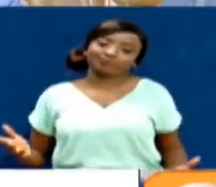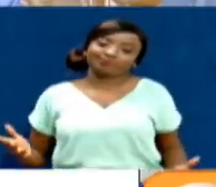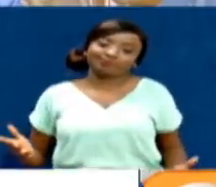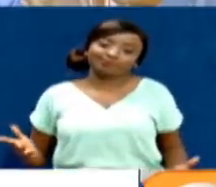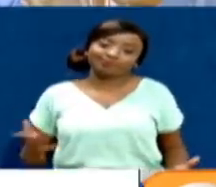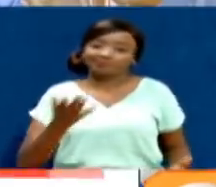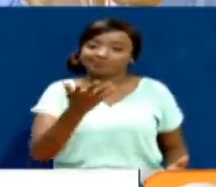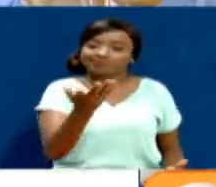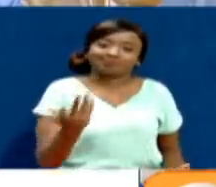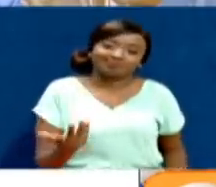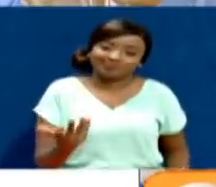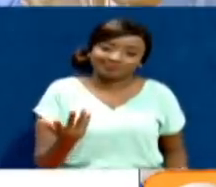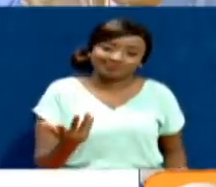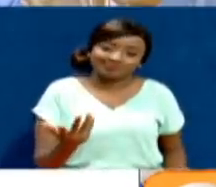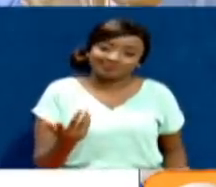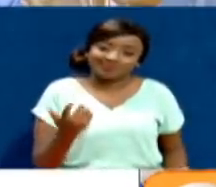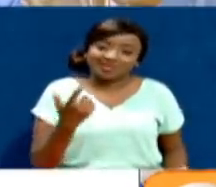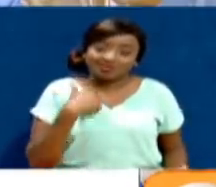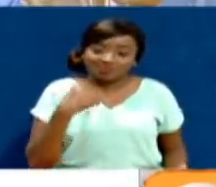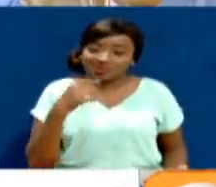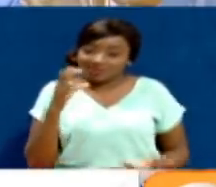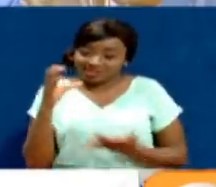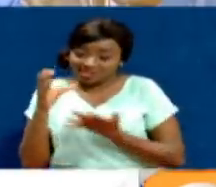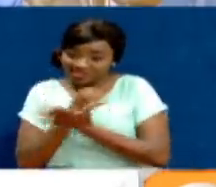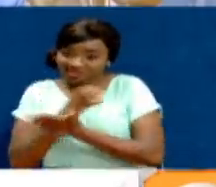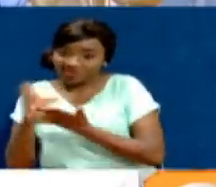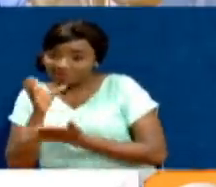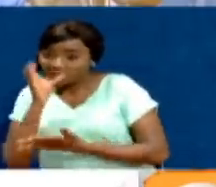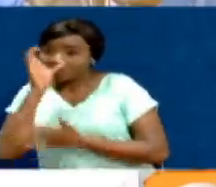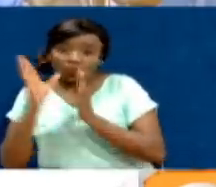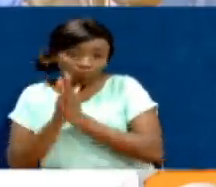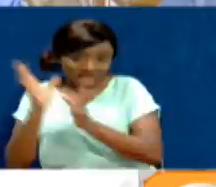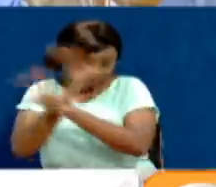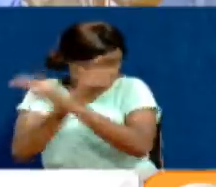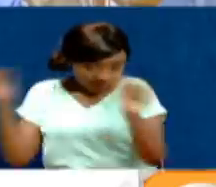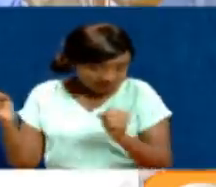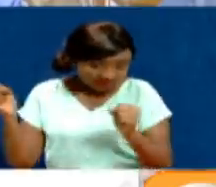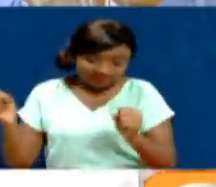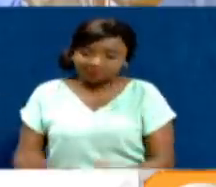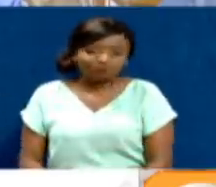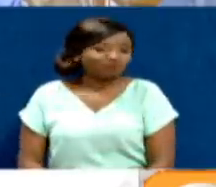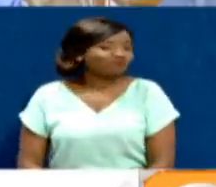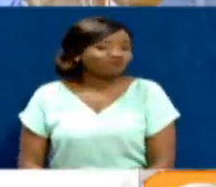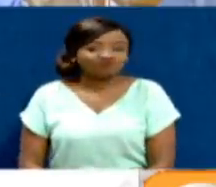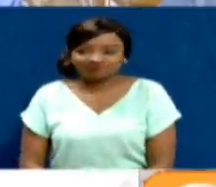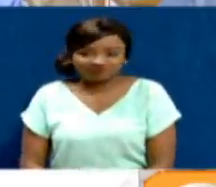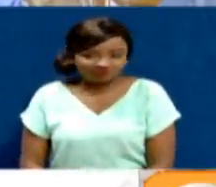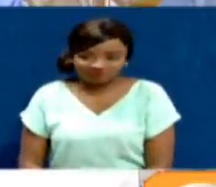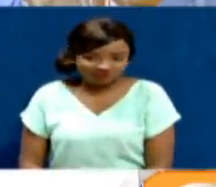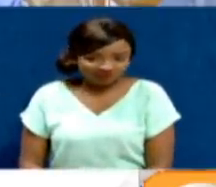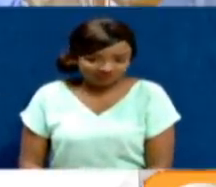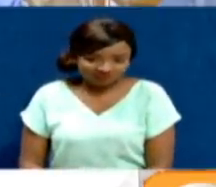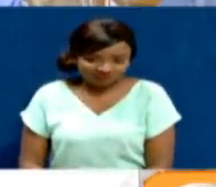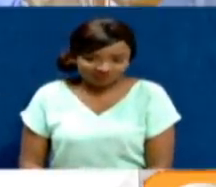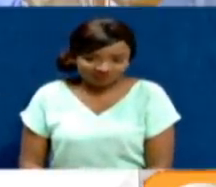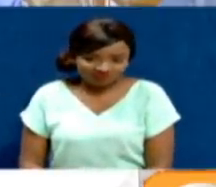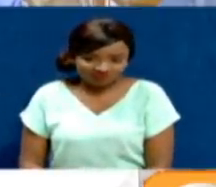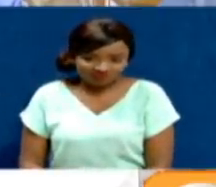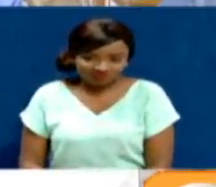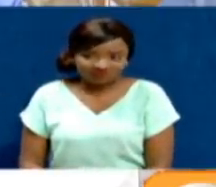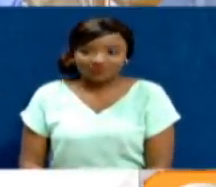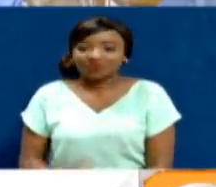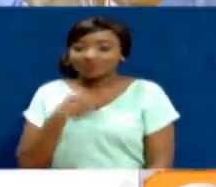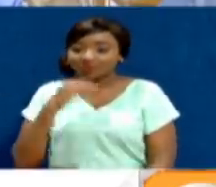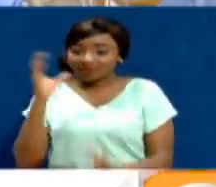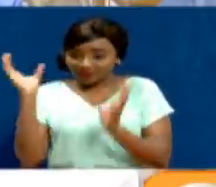the Kenyans the truth. I was not drinking with the president that the fateful day when I was summoned to State House for the